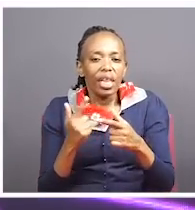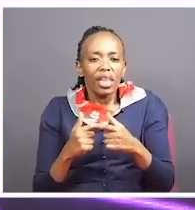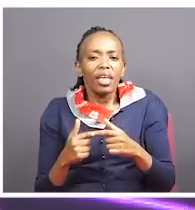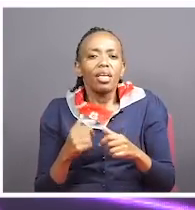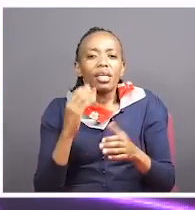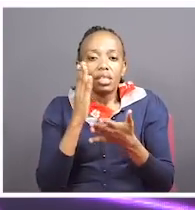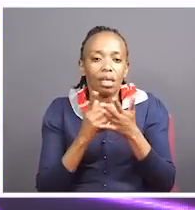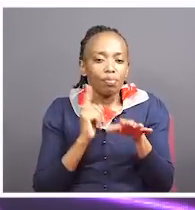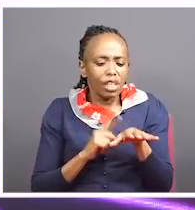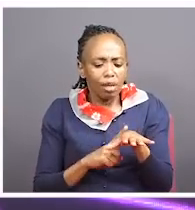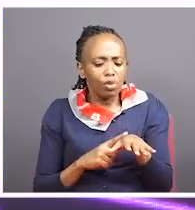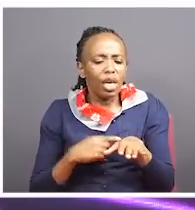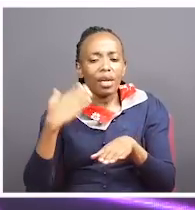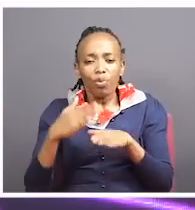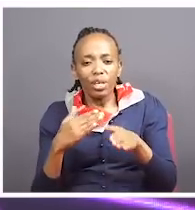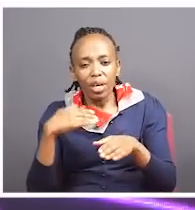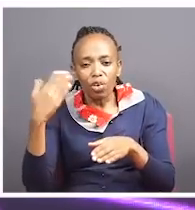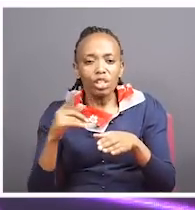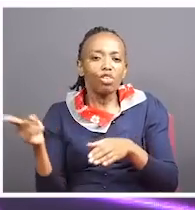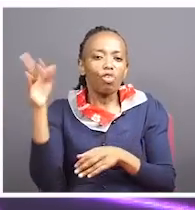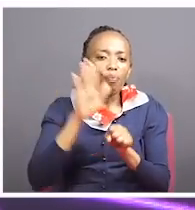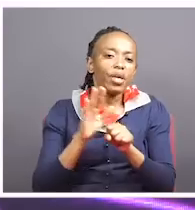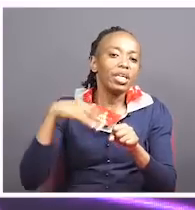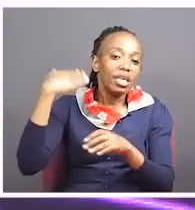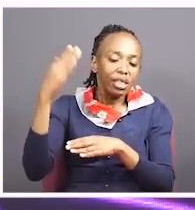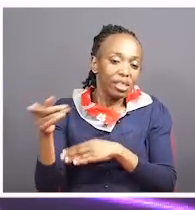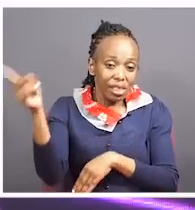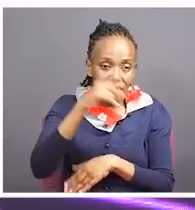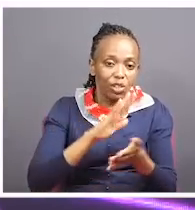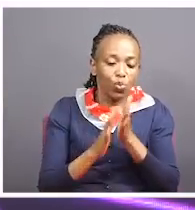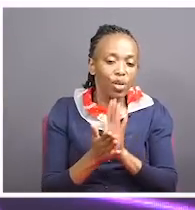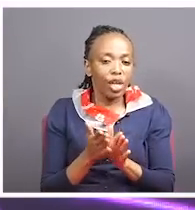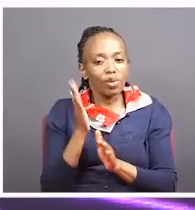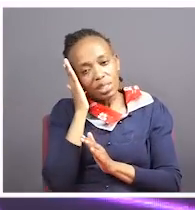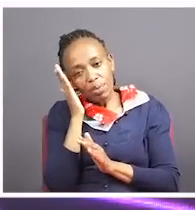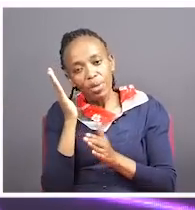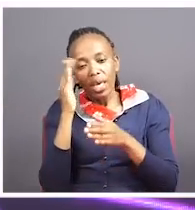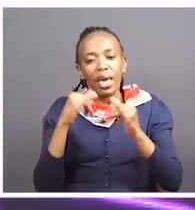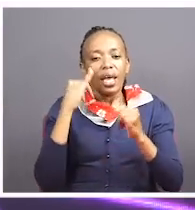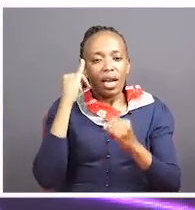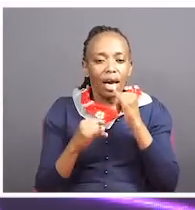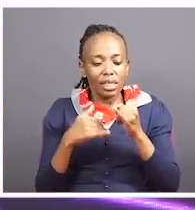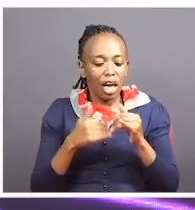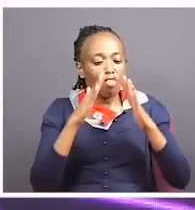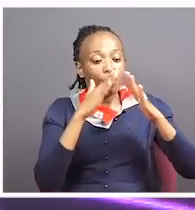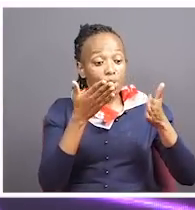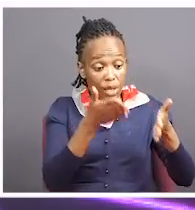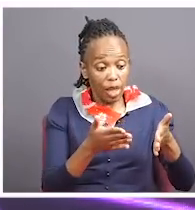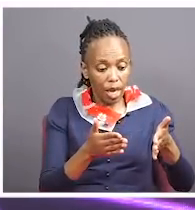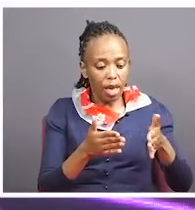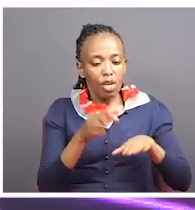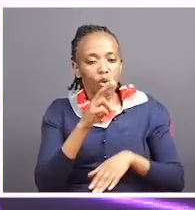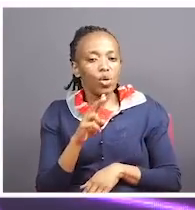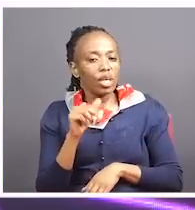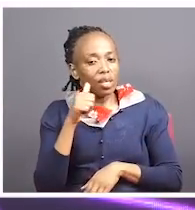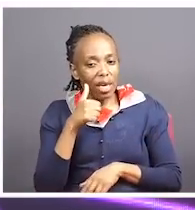take you days sometimes without sleeping. And finally, your structure is there looking good and nice.